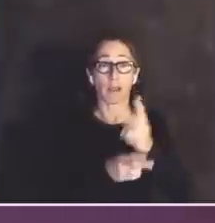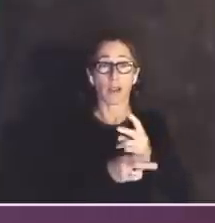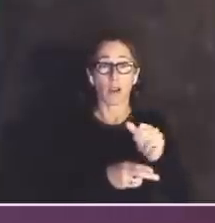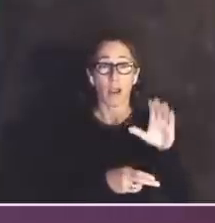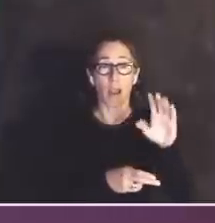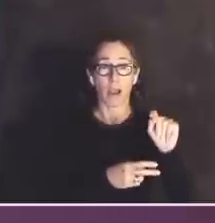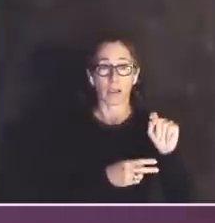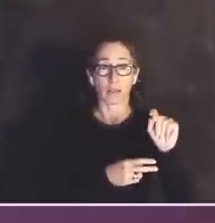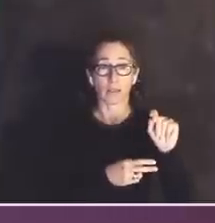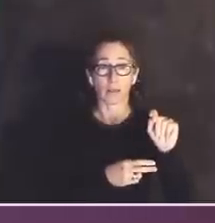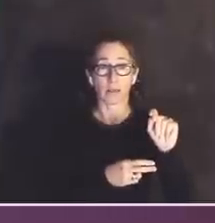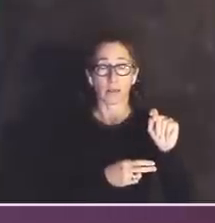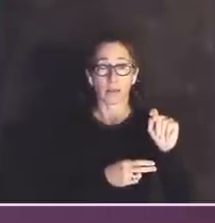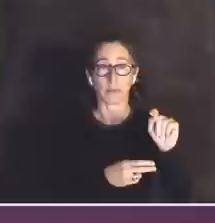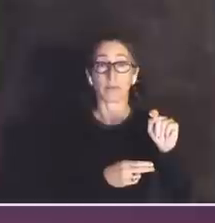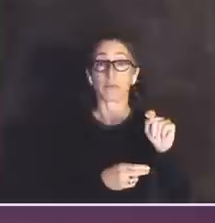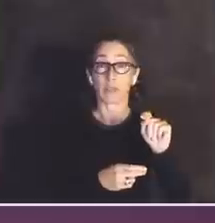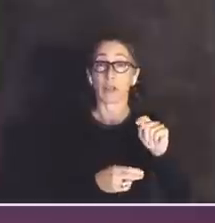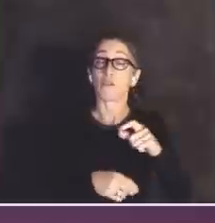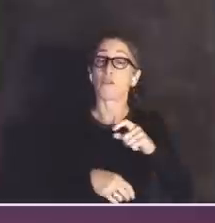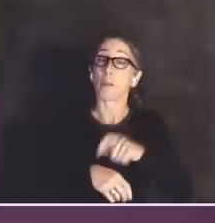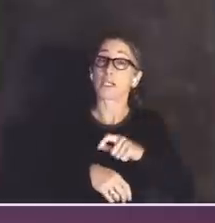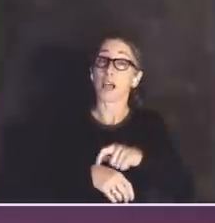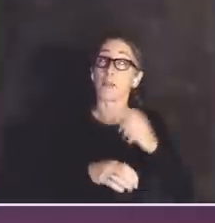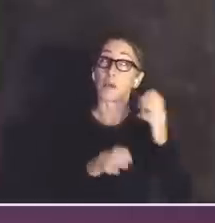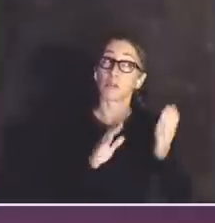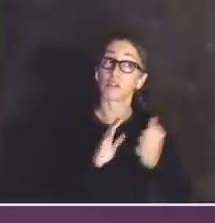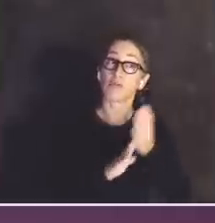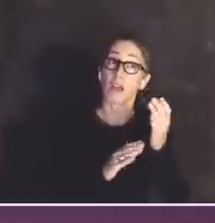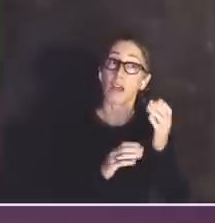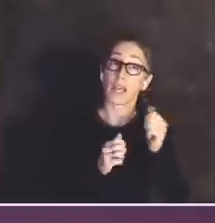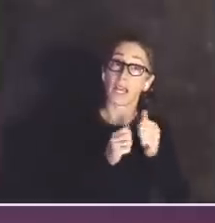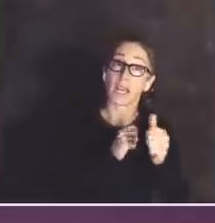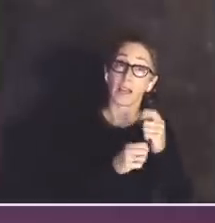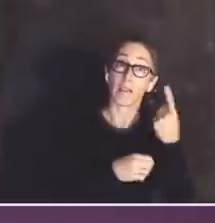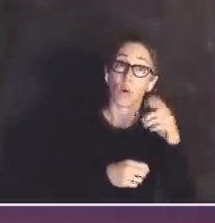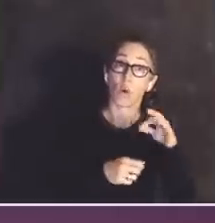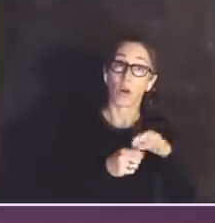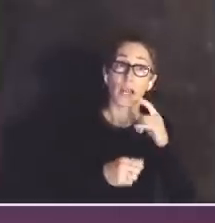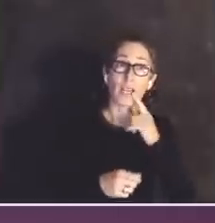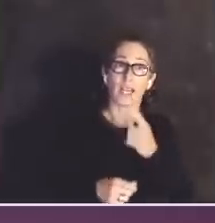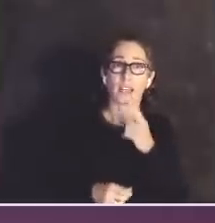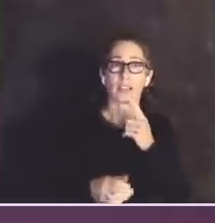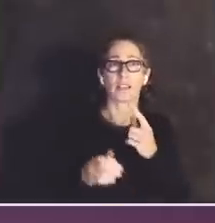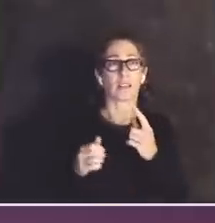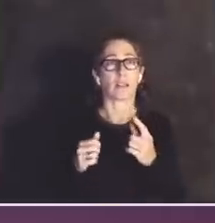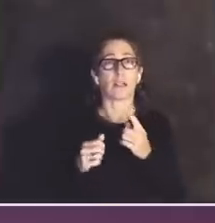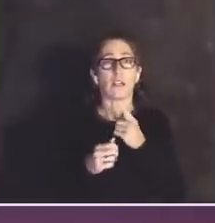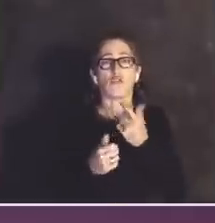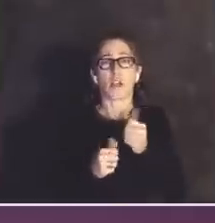was running, and even before when he denied the legitimacy of America's first black president,